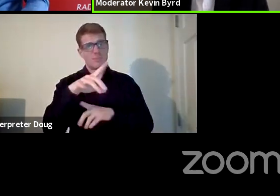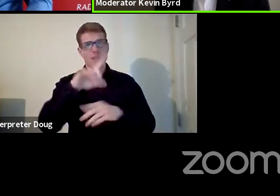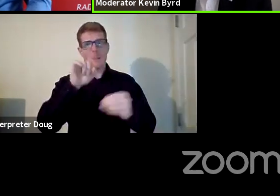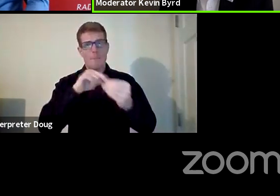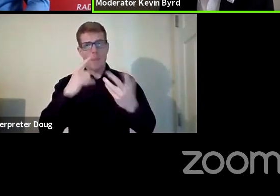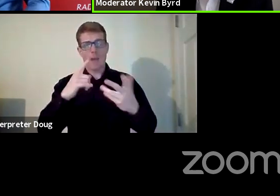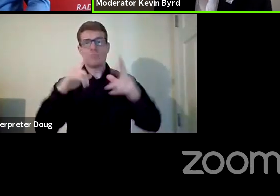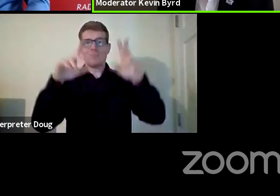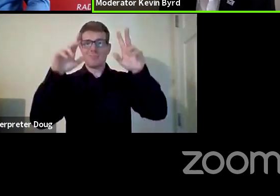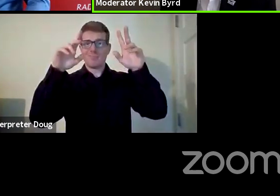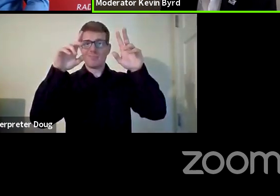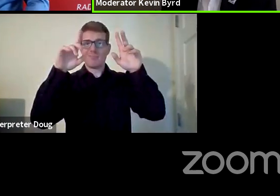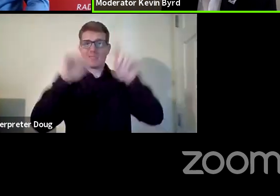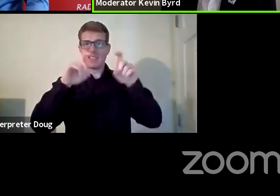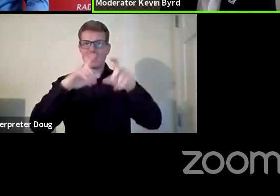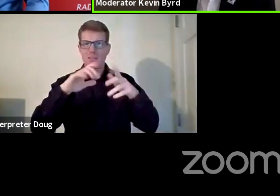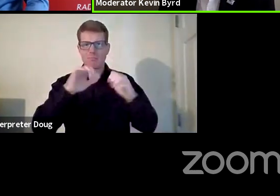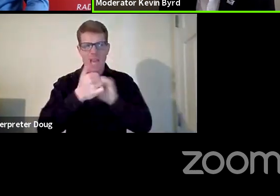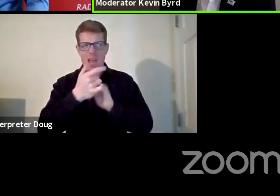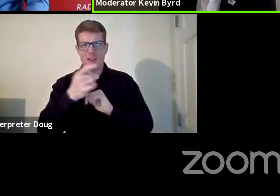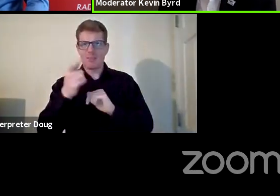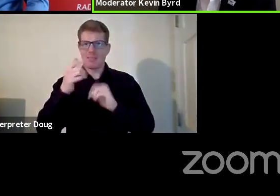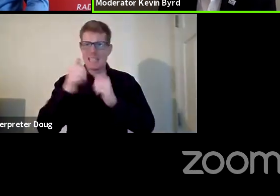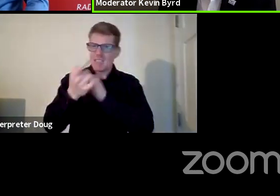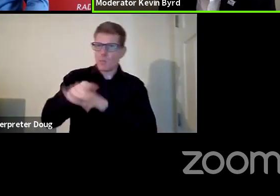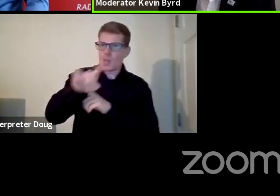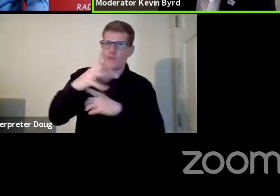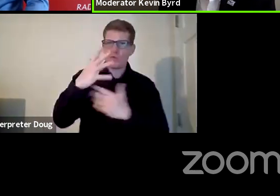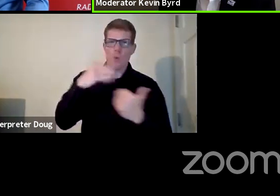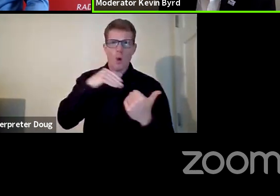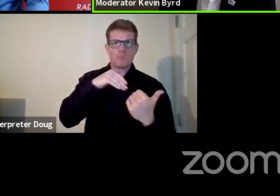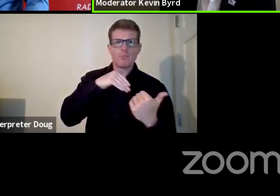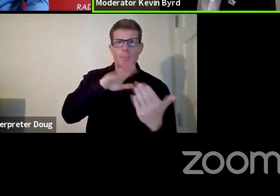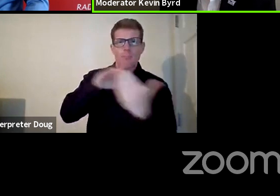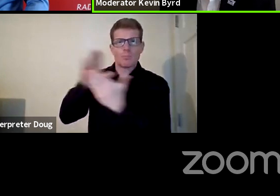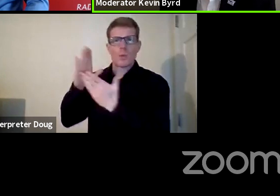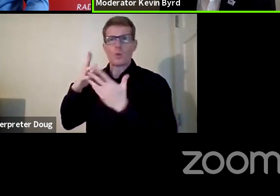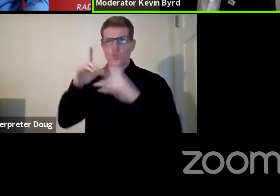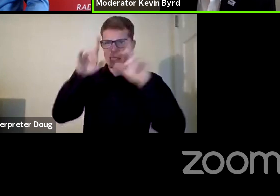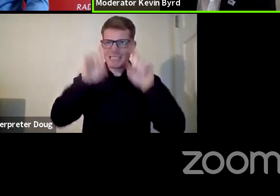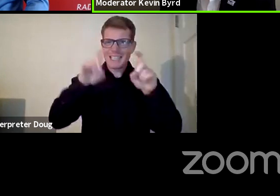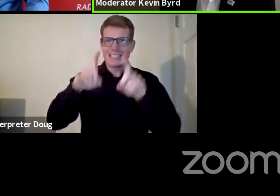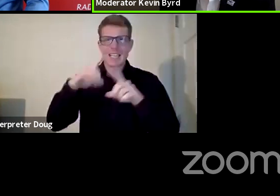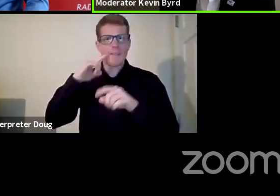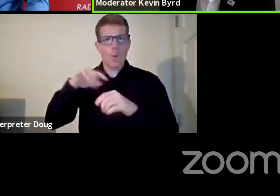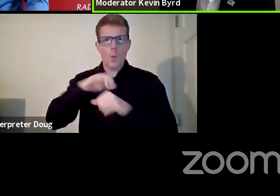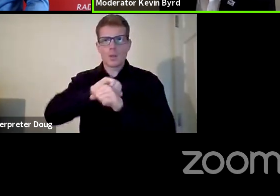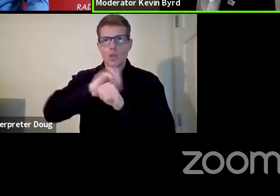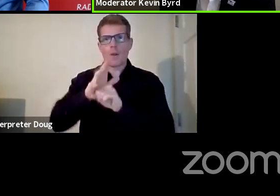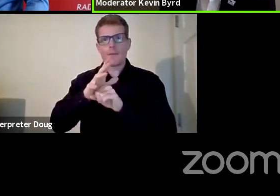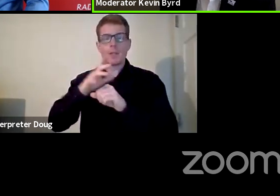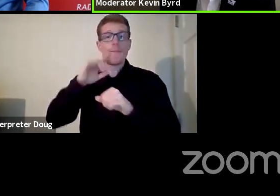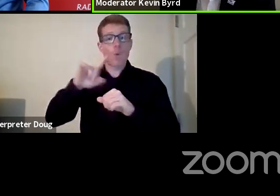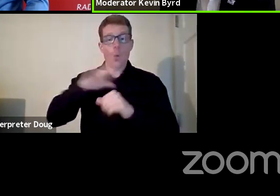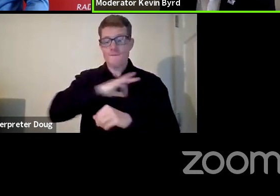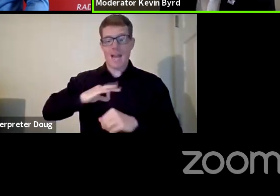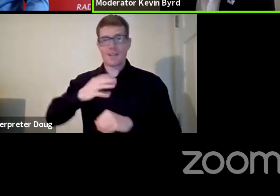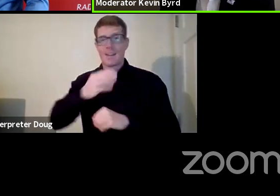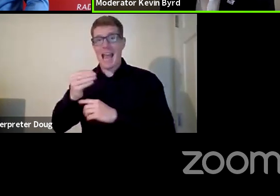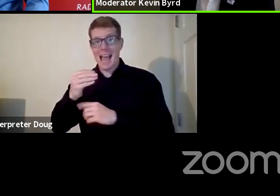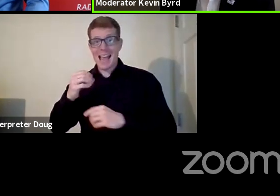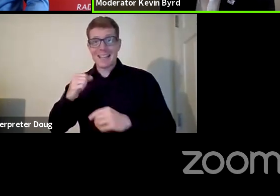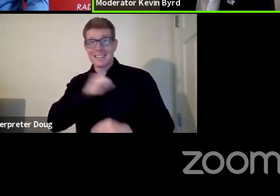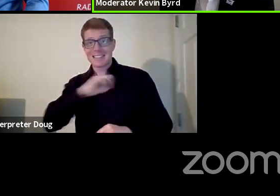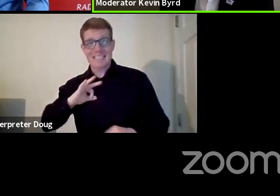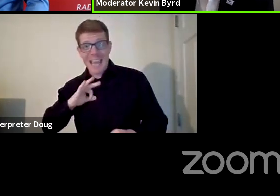each approaching the COVID-19 testing with your students, faculty, and staff as they return for the fall?